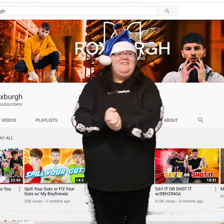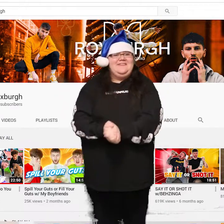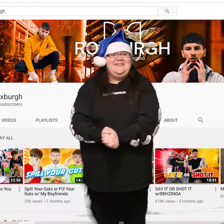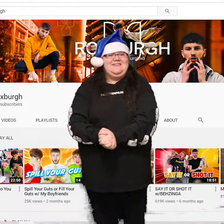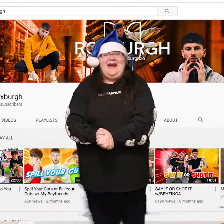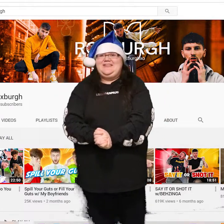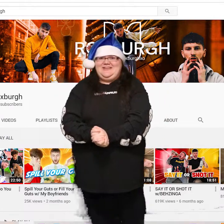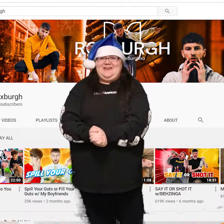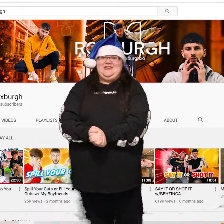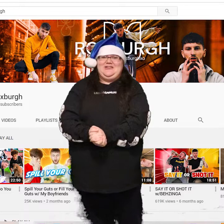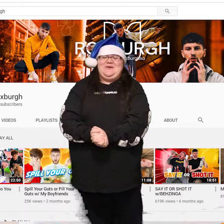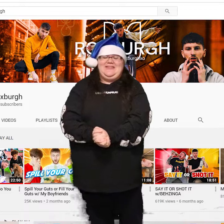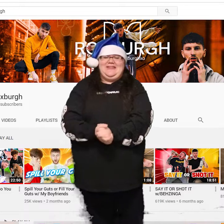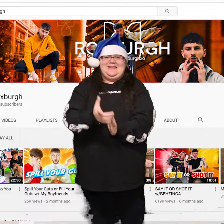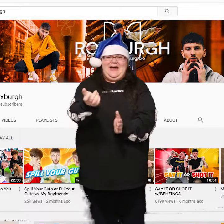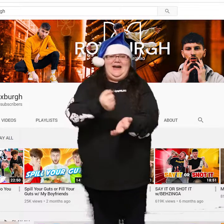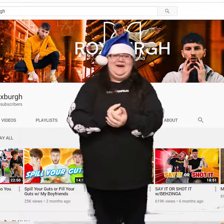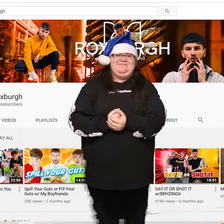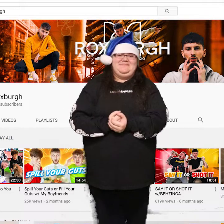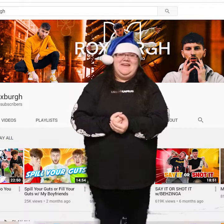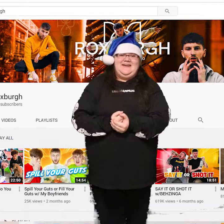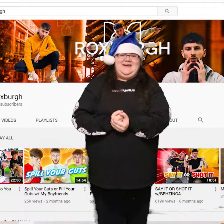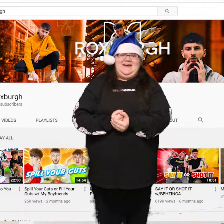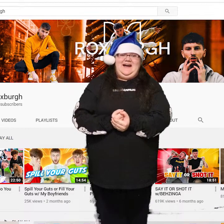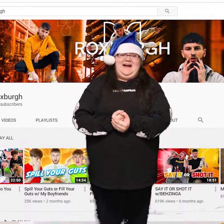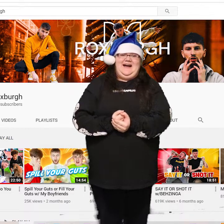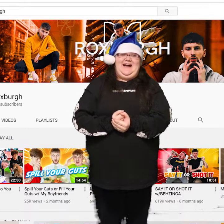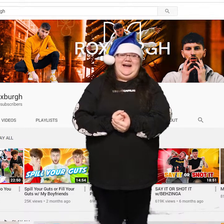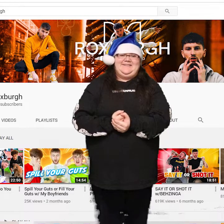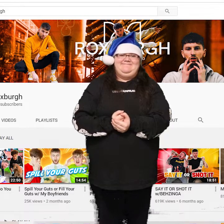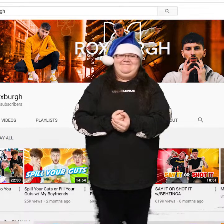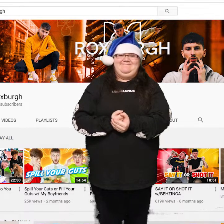but hopefully you guys did enjoy this,